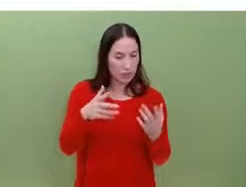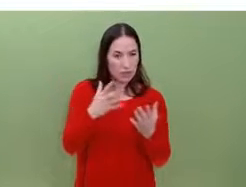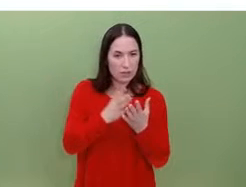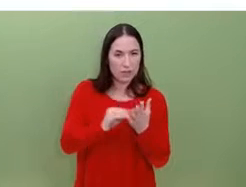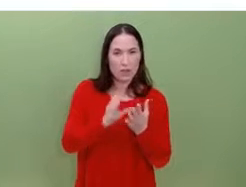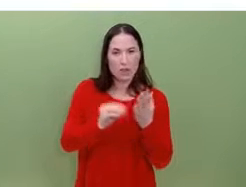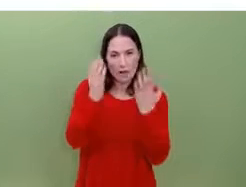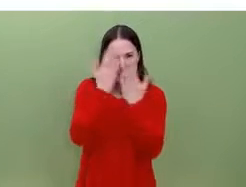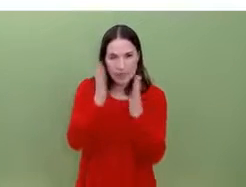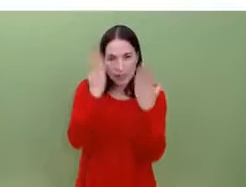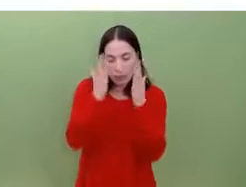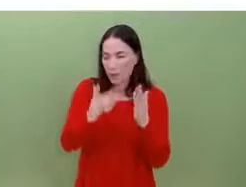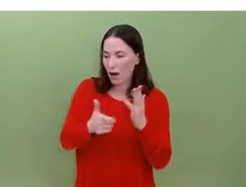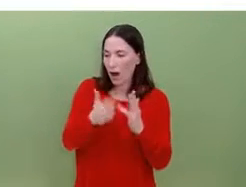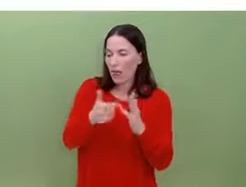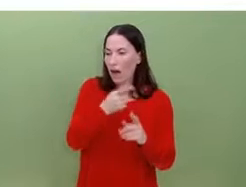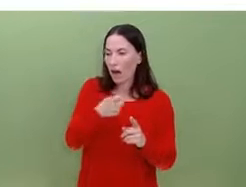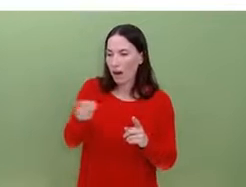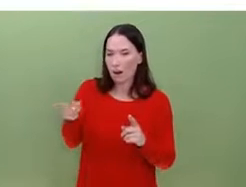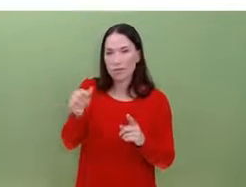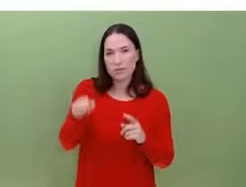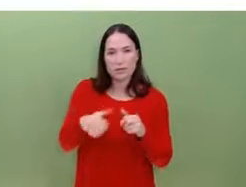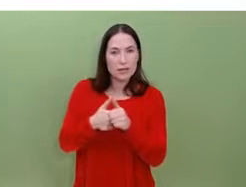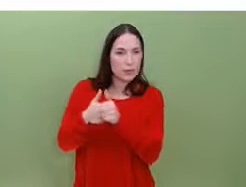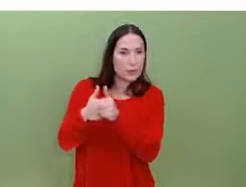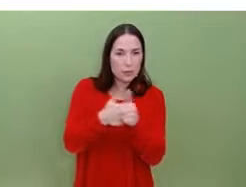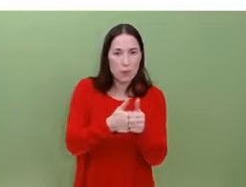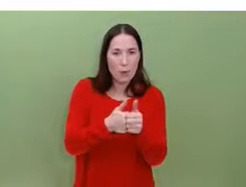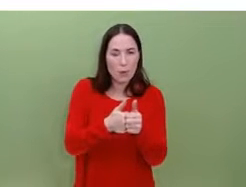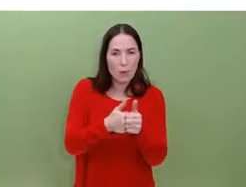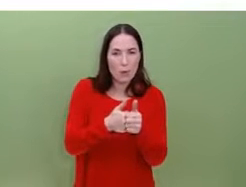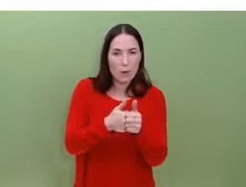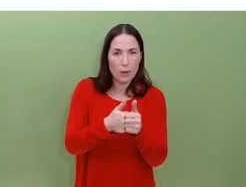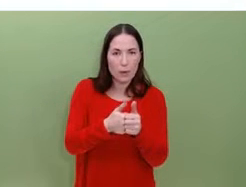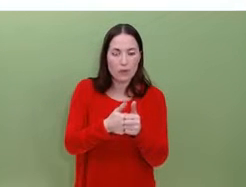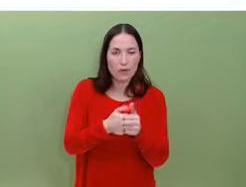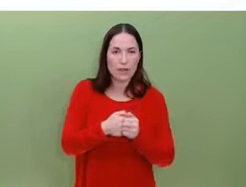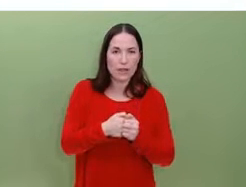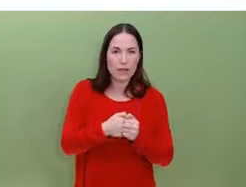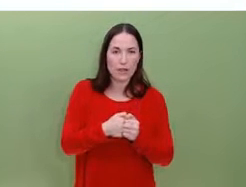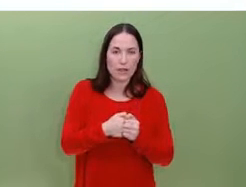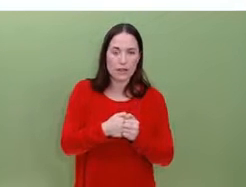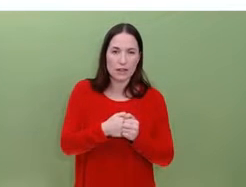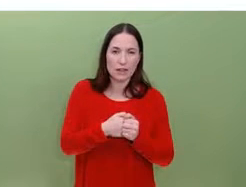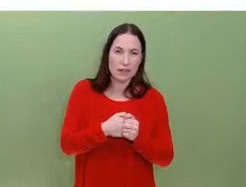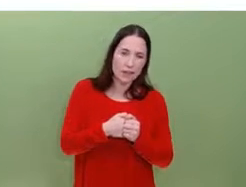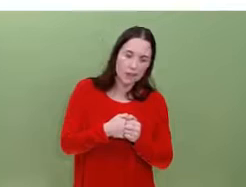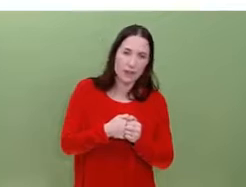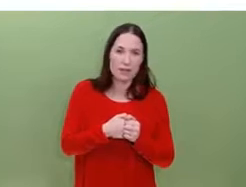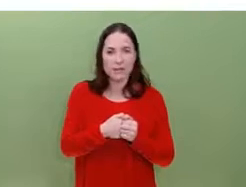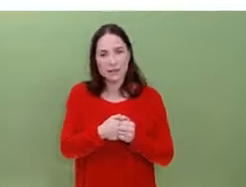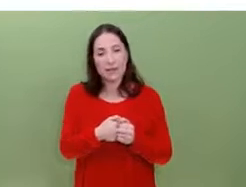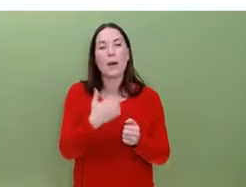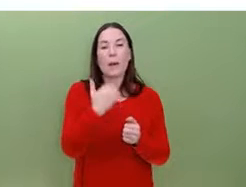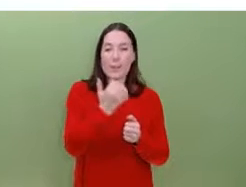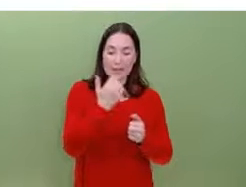providers supports that. But there is a lot of research that